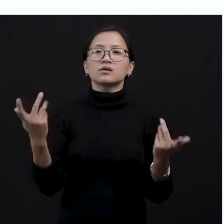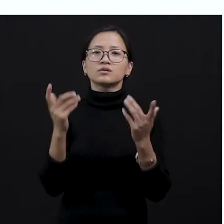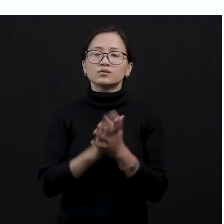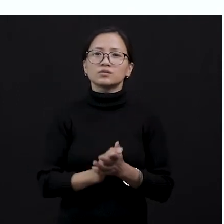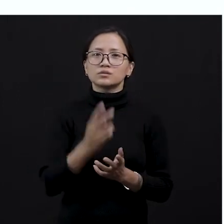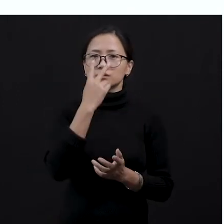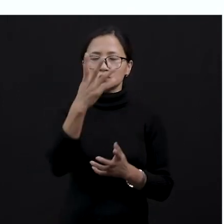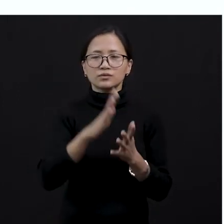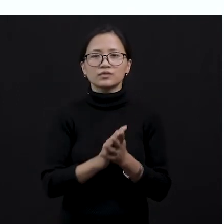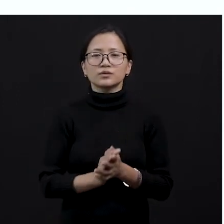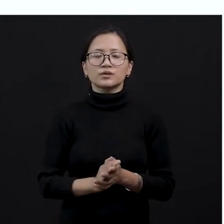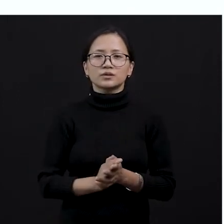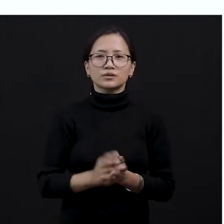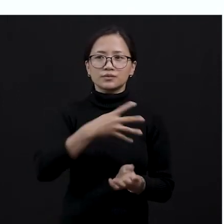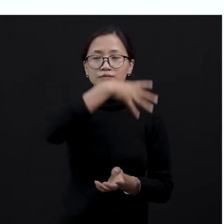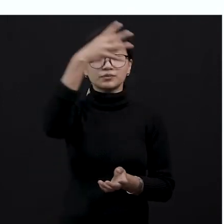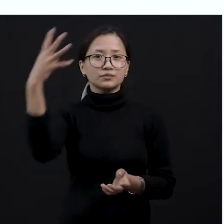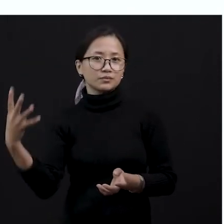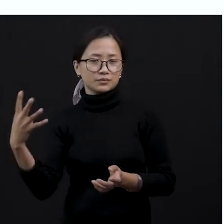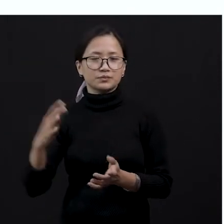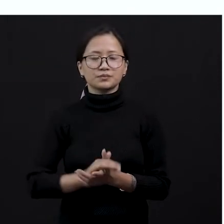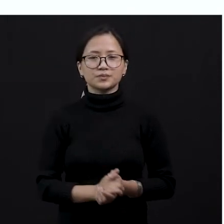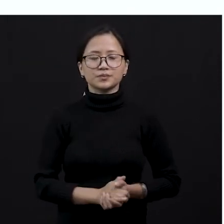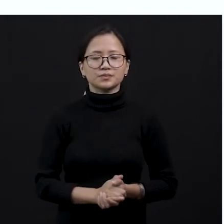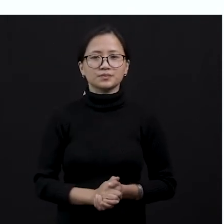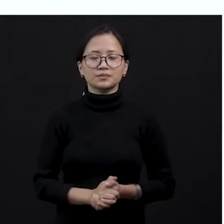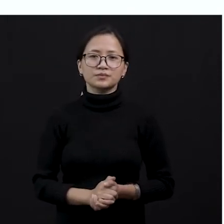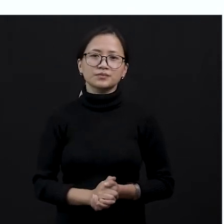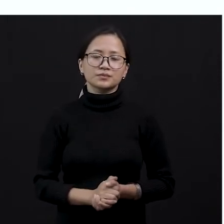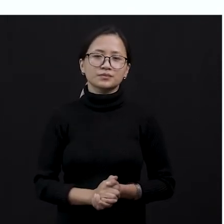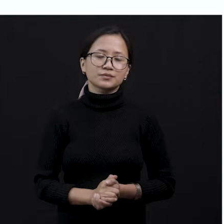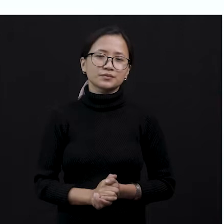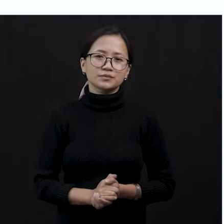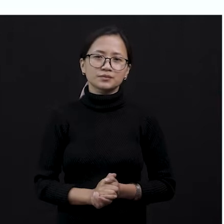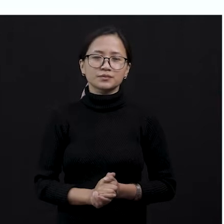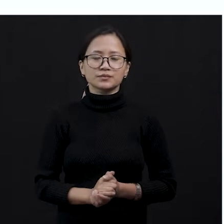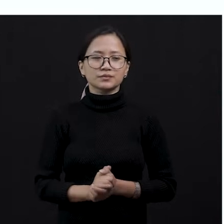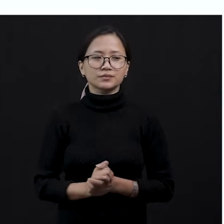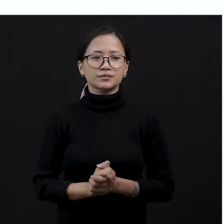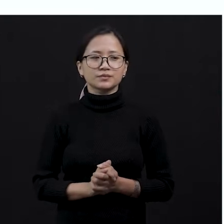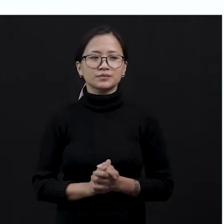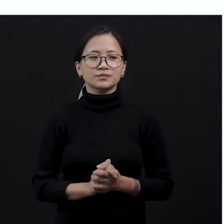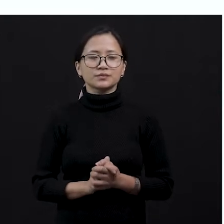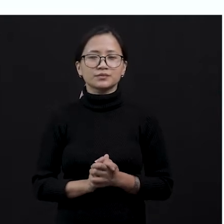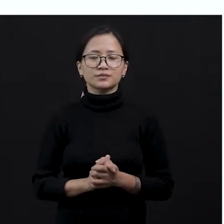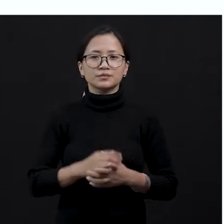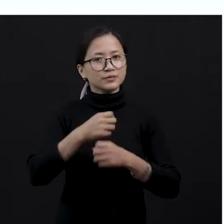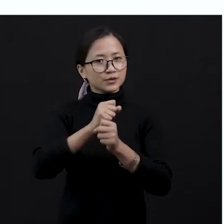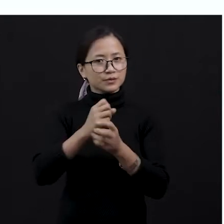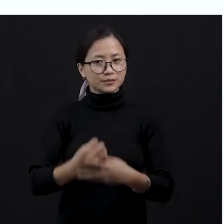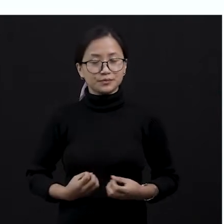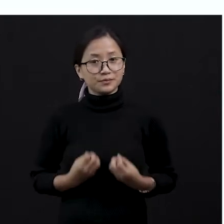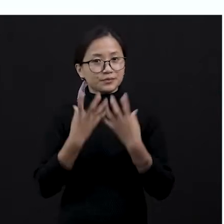he can see a proper view of the rainbow, okay? So, the boy is saying that he will run for the rainbow because it makes